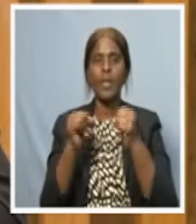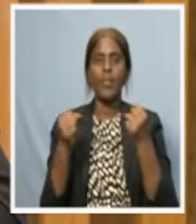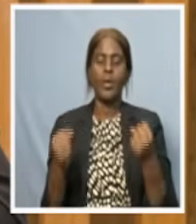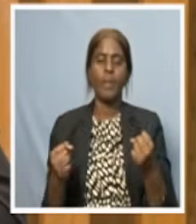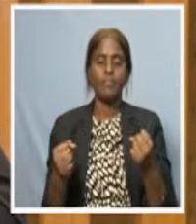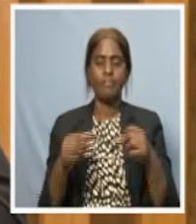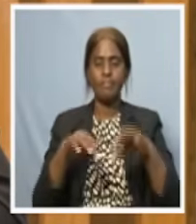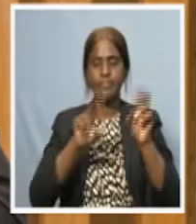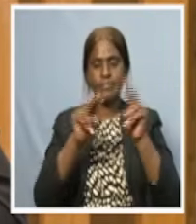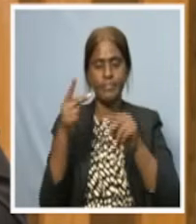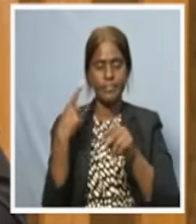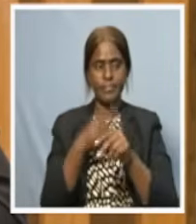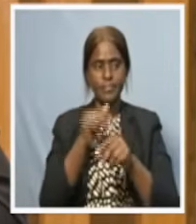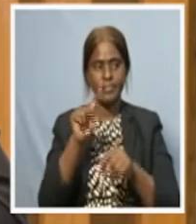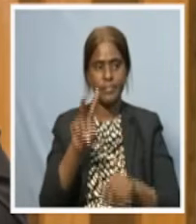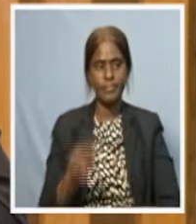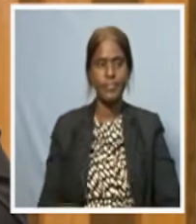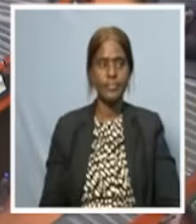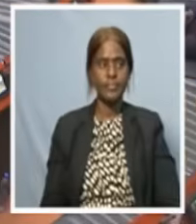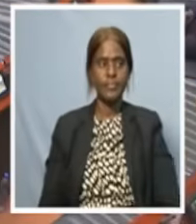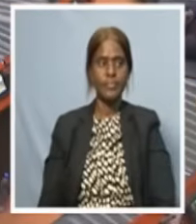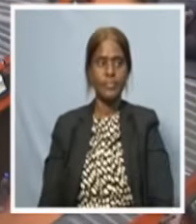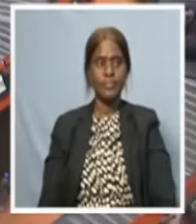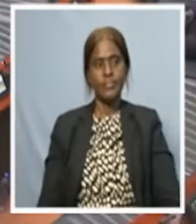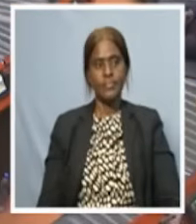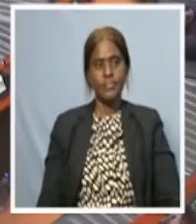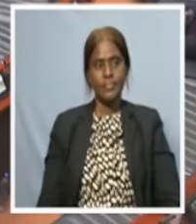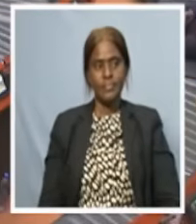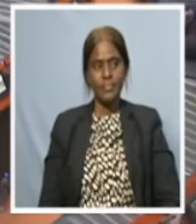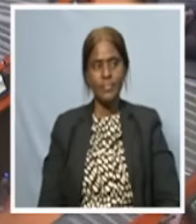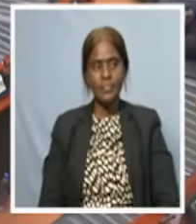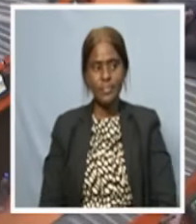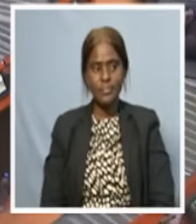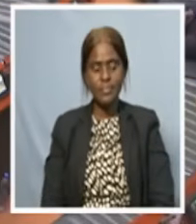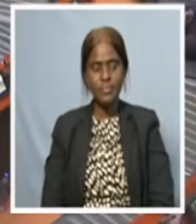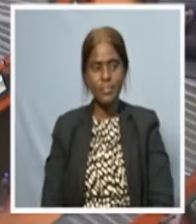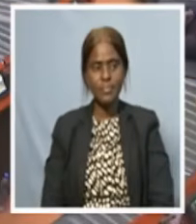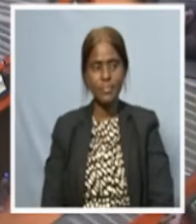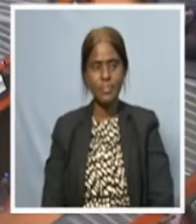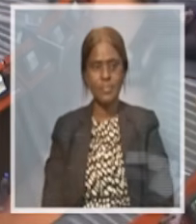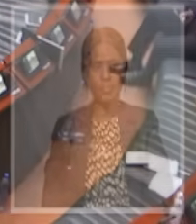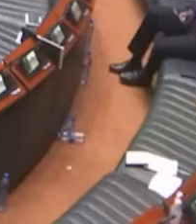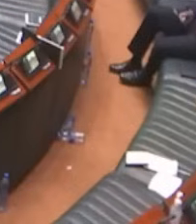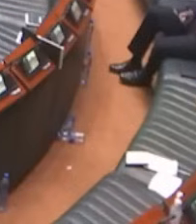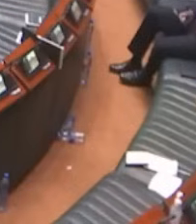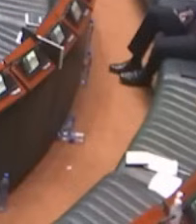now we go on a break. Keep watching Parliament Television.